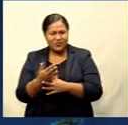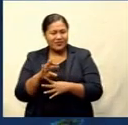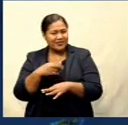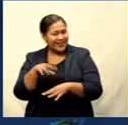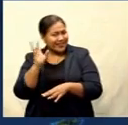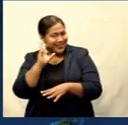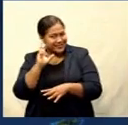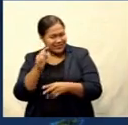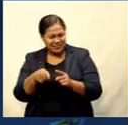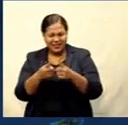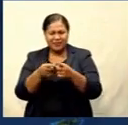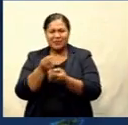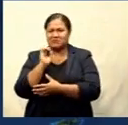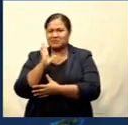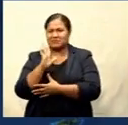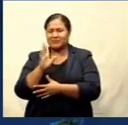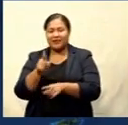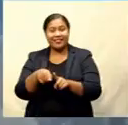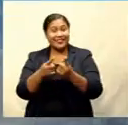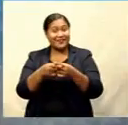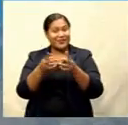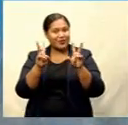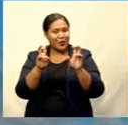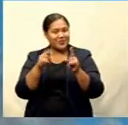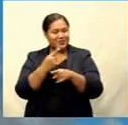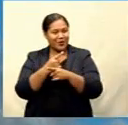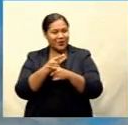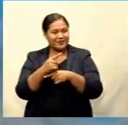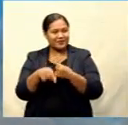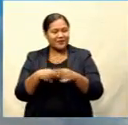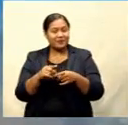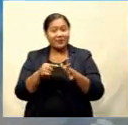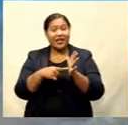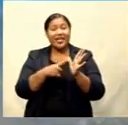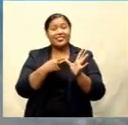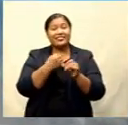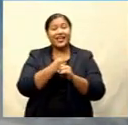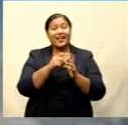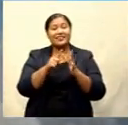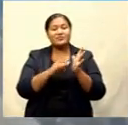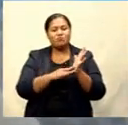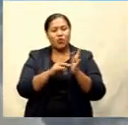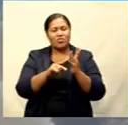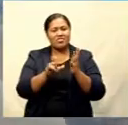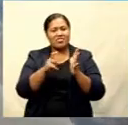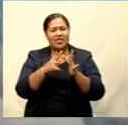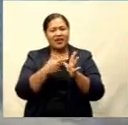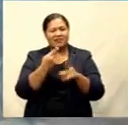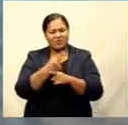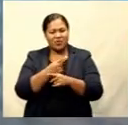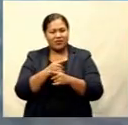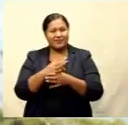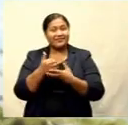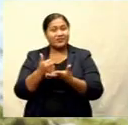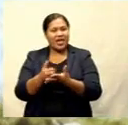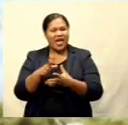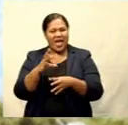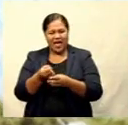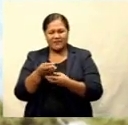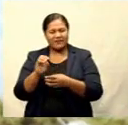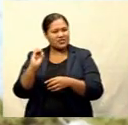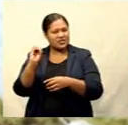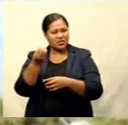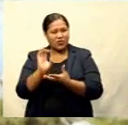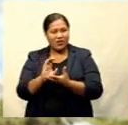to different speakers talk on different topics. Tangimodia is also helping Fiji's commitment to achieving net zero carbon emissions